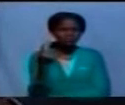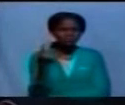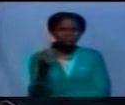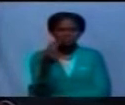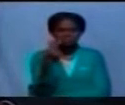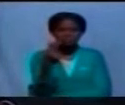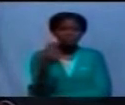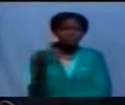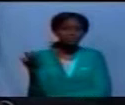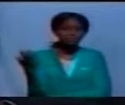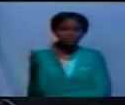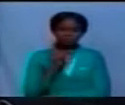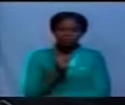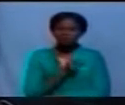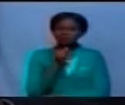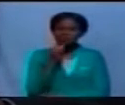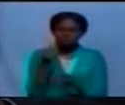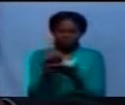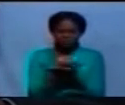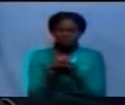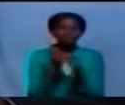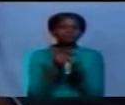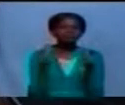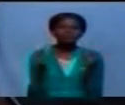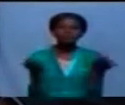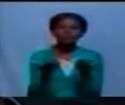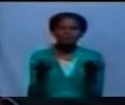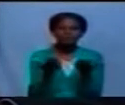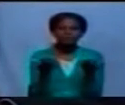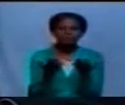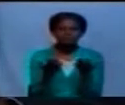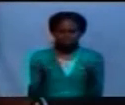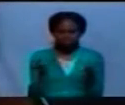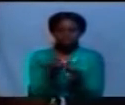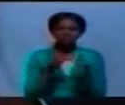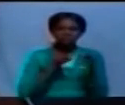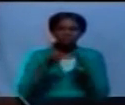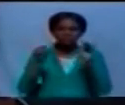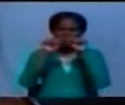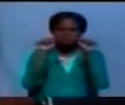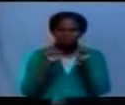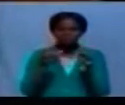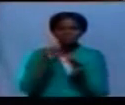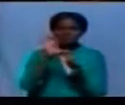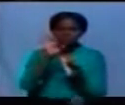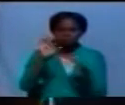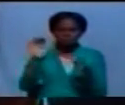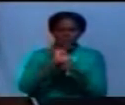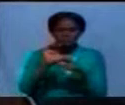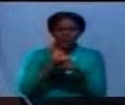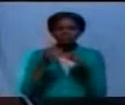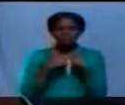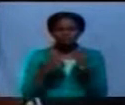things. We are not a very big economy. And I pointed to you that the structure of the 19 commercial bank, we've got the top flyers, the